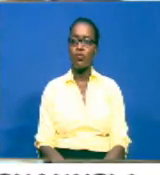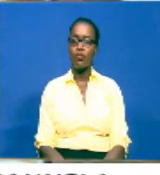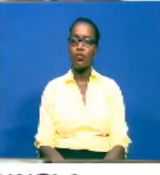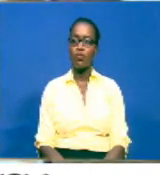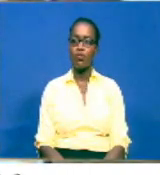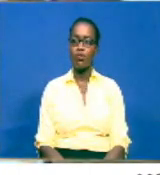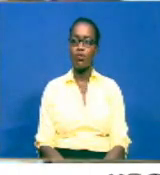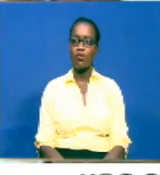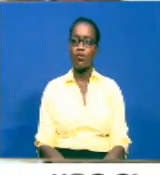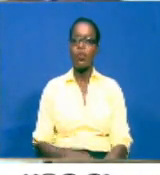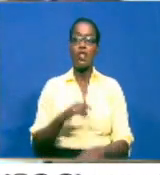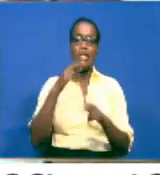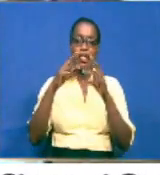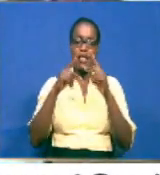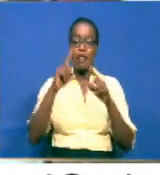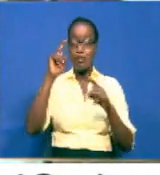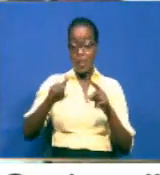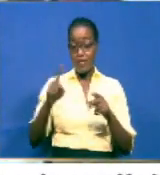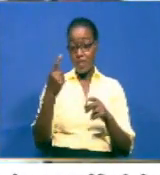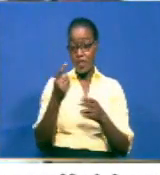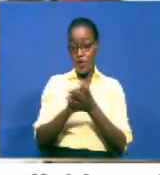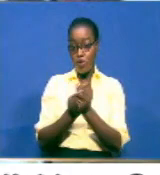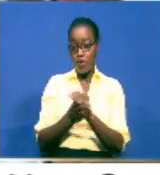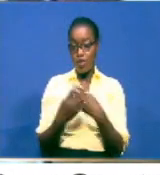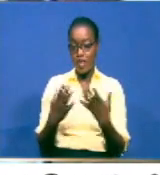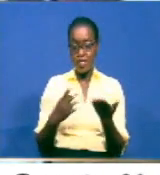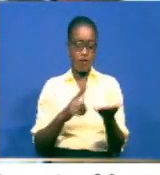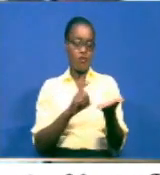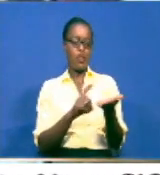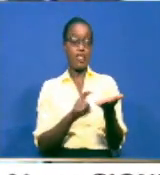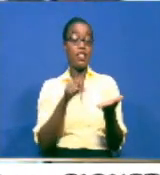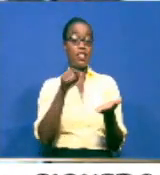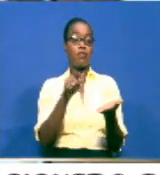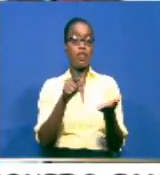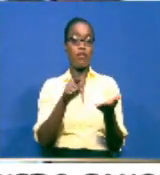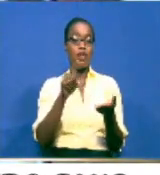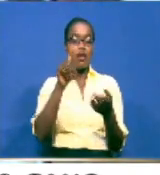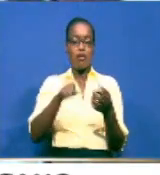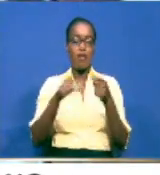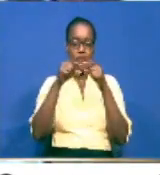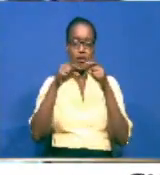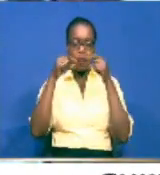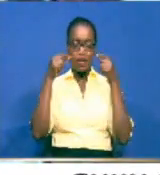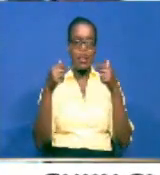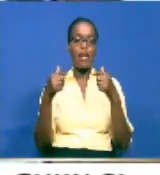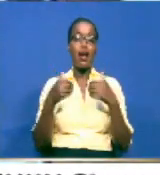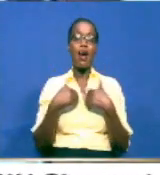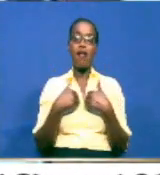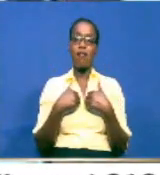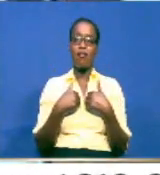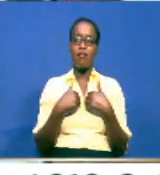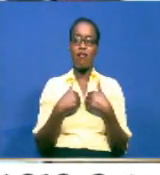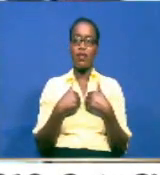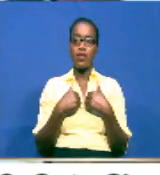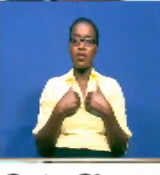To a restaurant must wash their hands first. They must sanitize themselves. They must have a mask. And